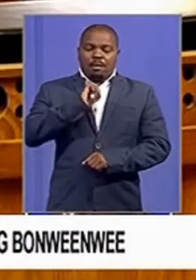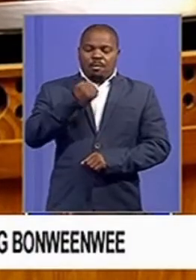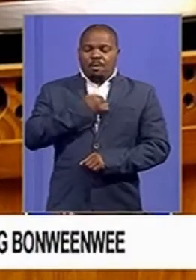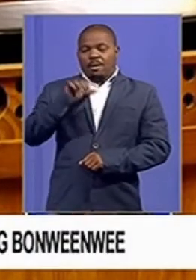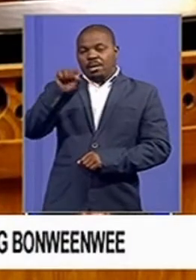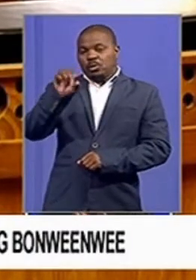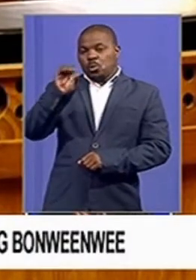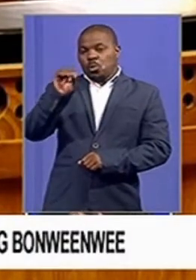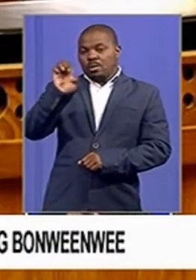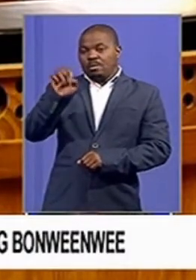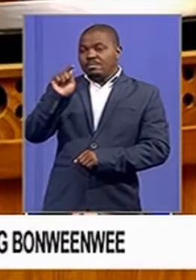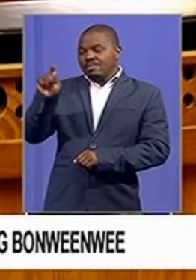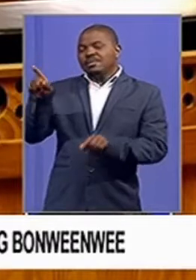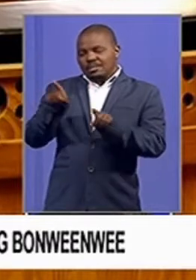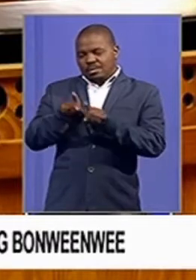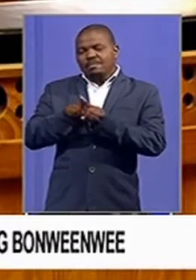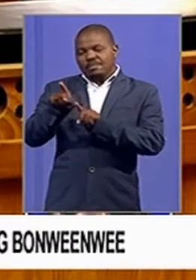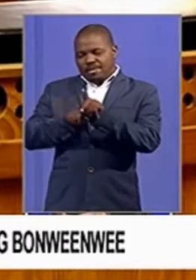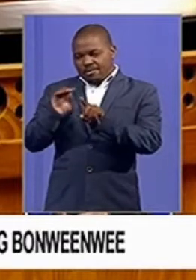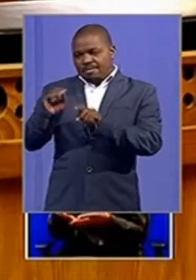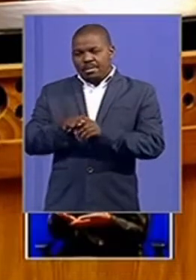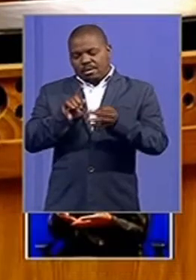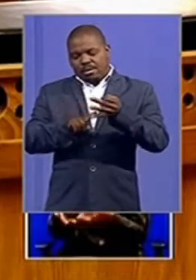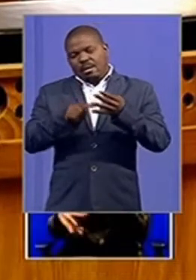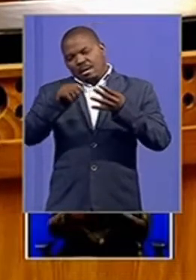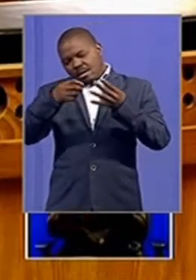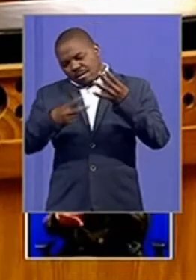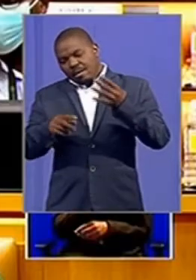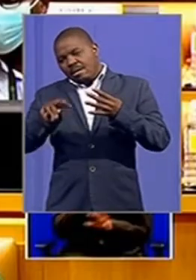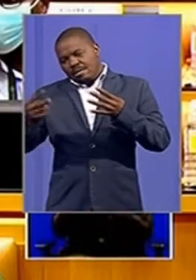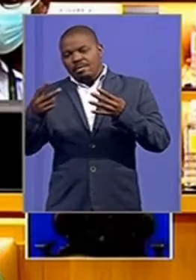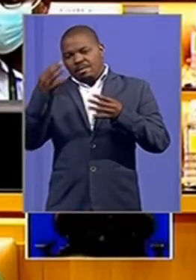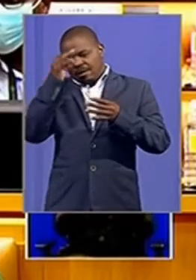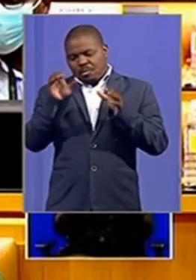enterprises, and a number of other government entities.